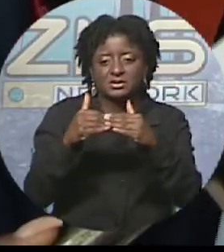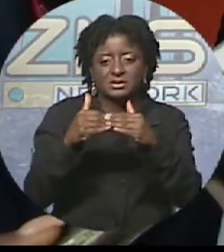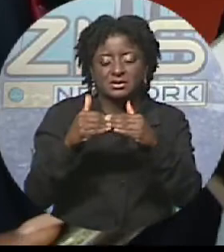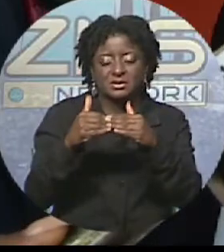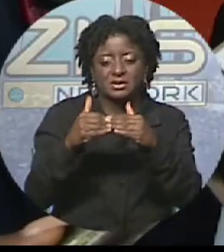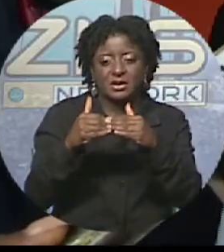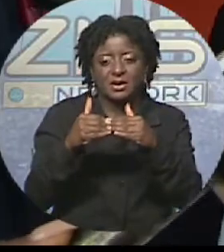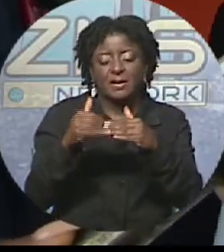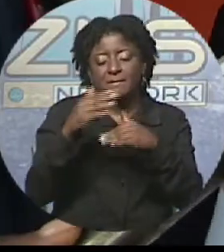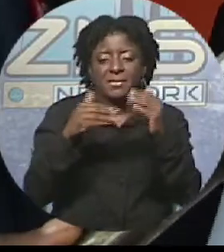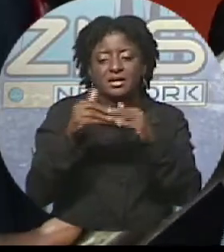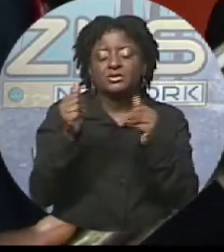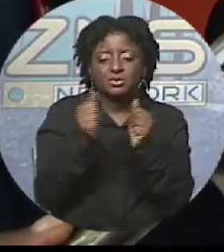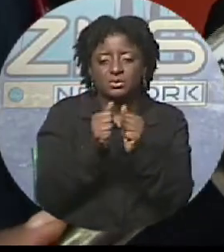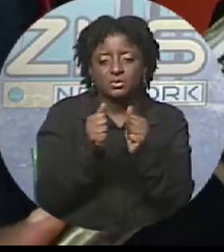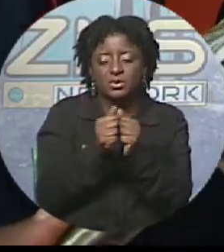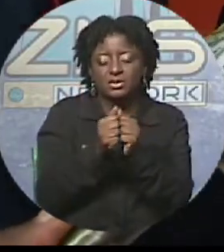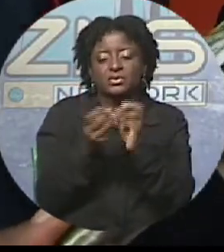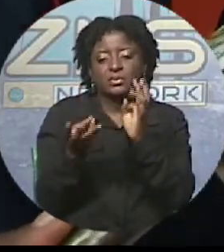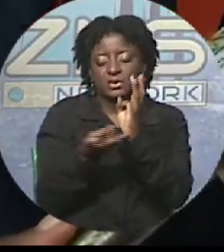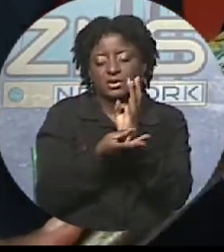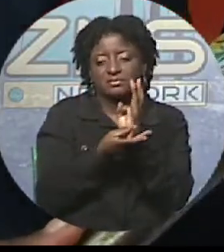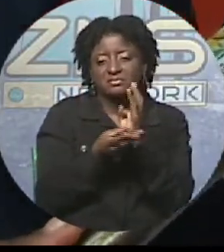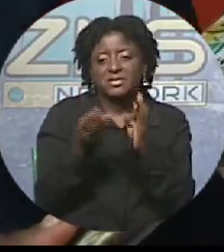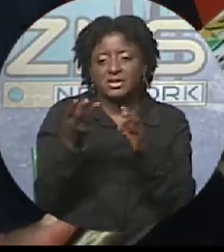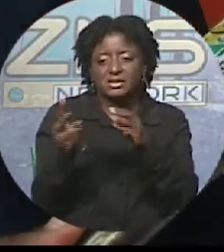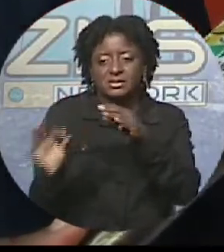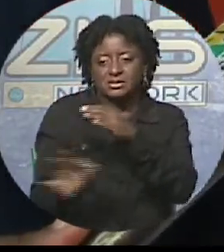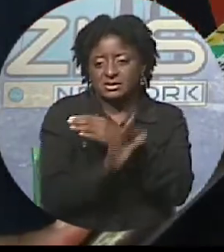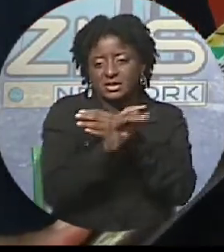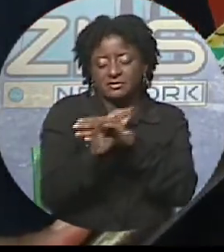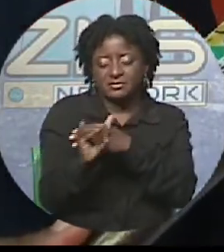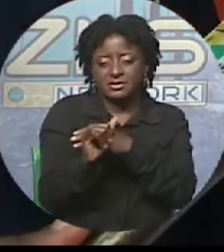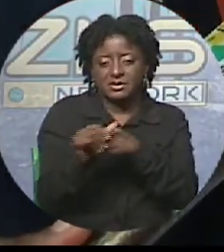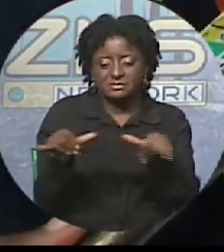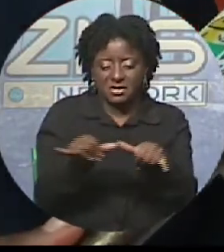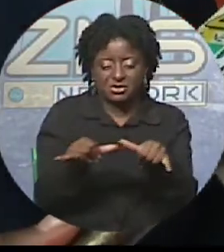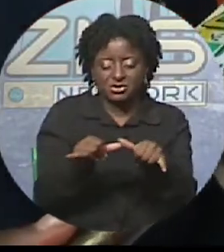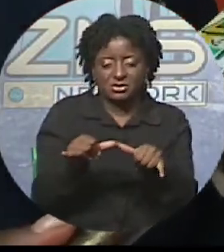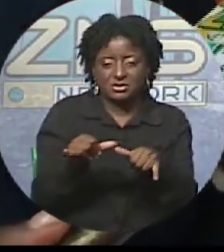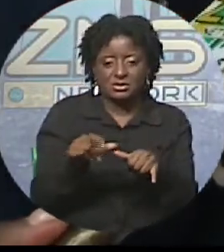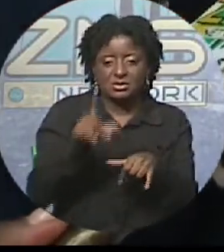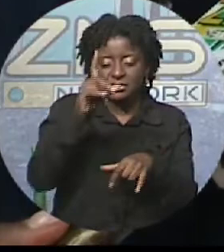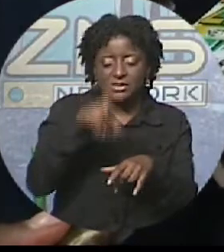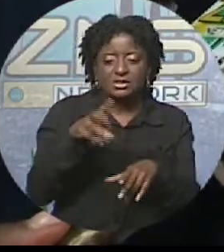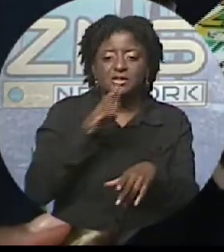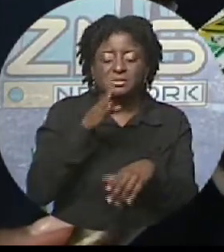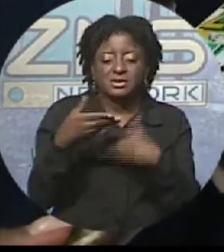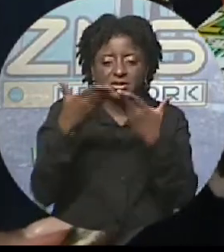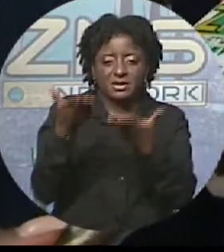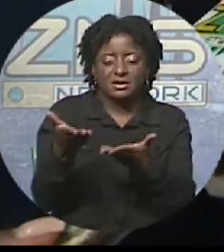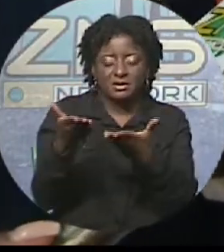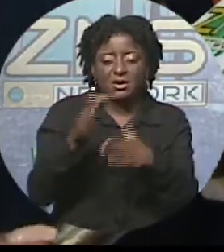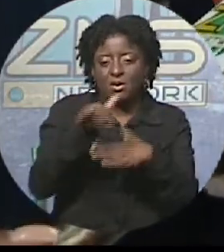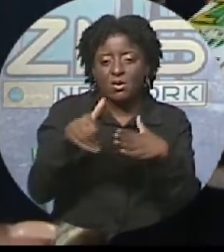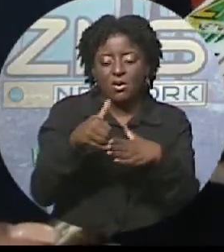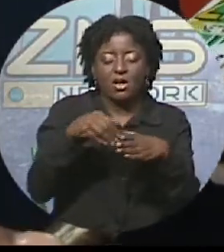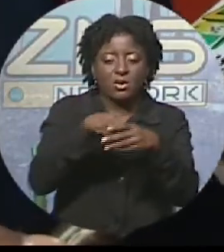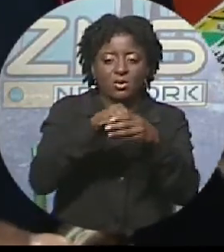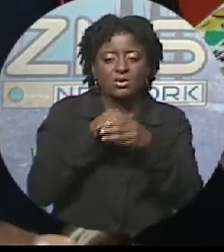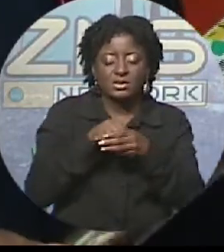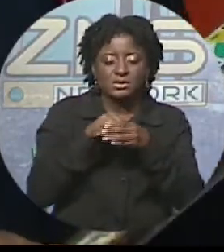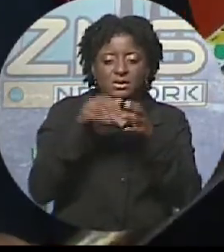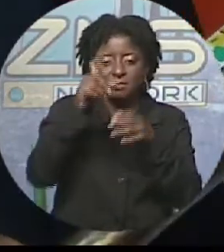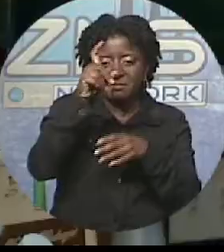fire hazardous, and so safety measures must be put in place, and all owners must pay full attention to it so